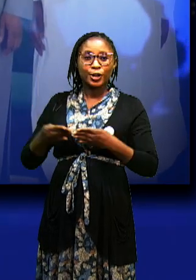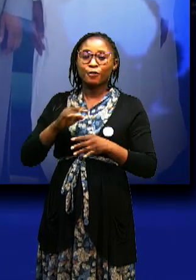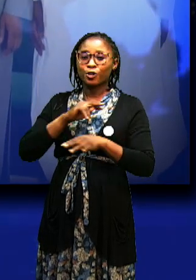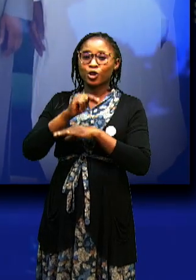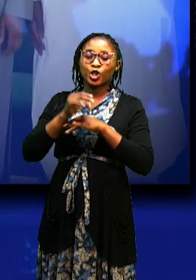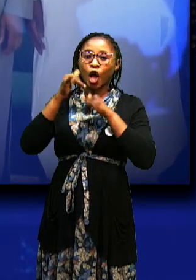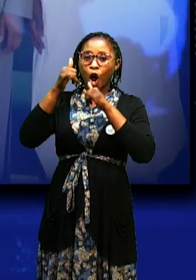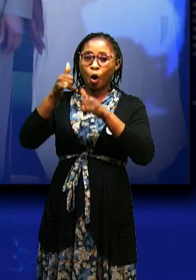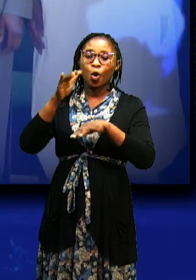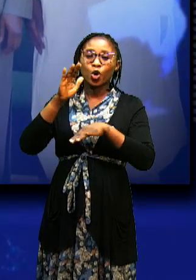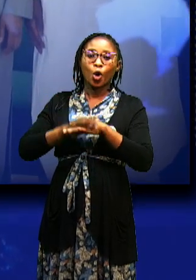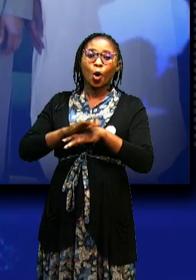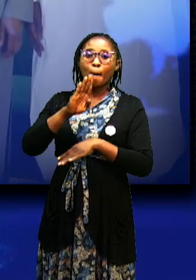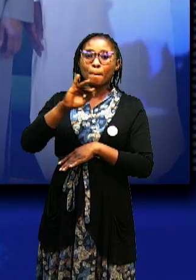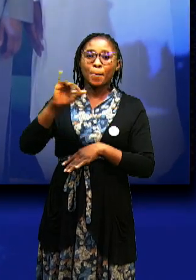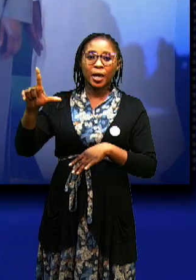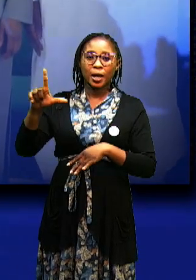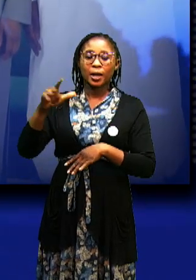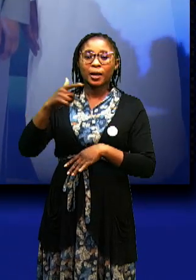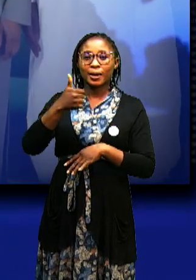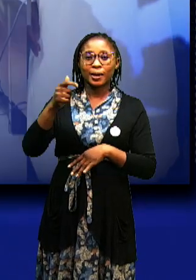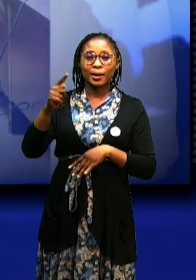Gates.